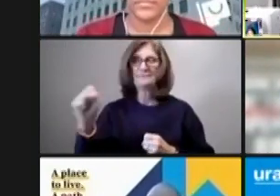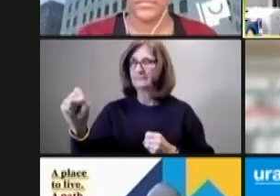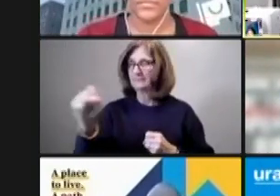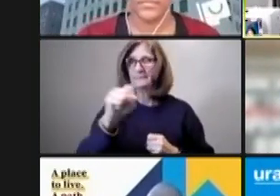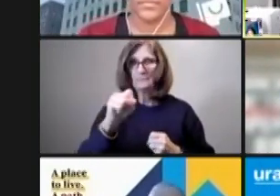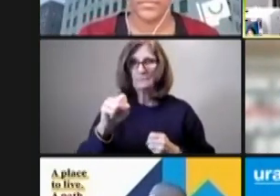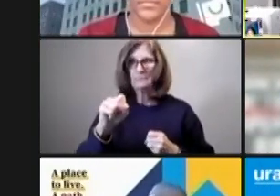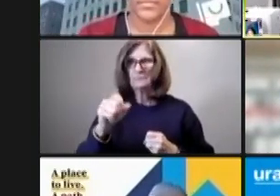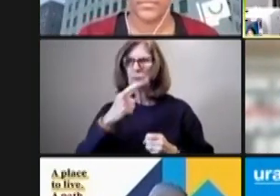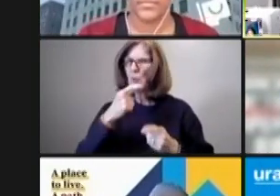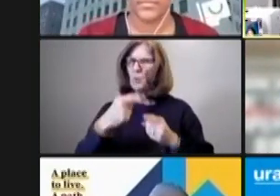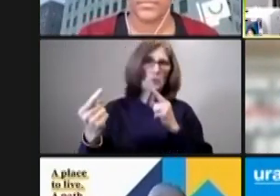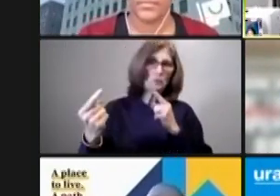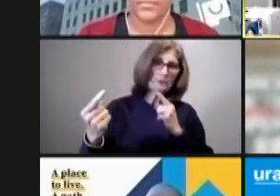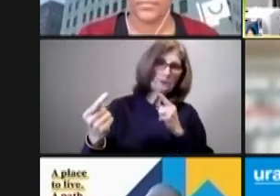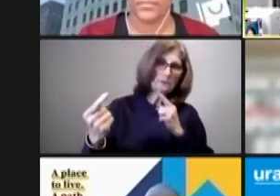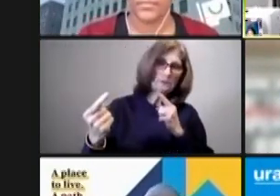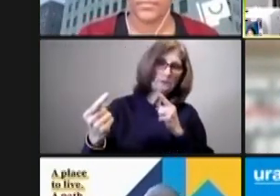Any opposed?